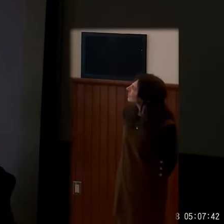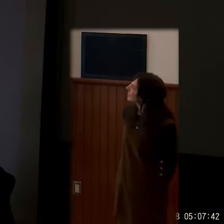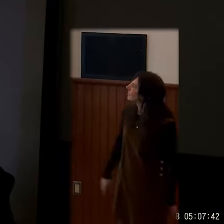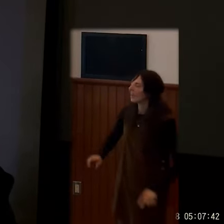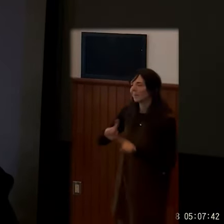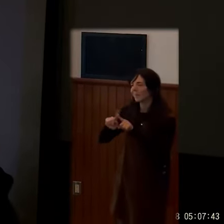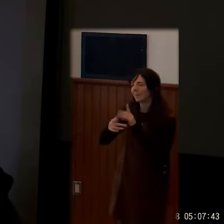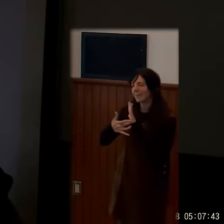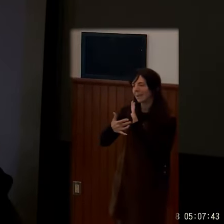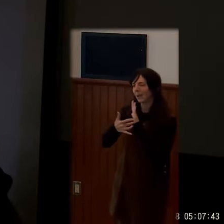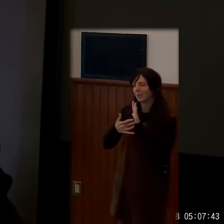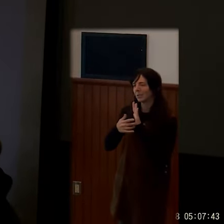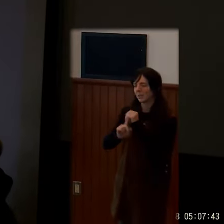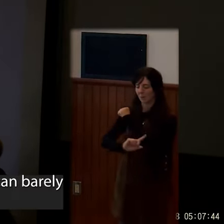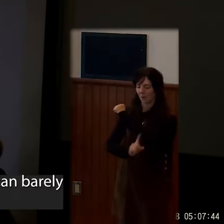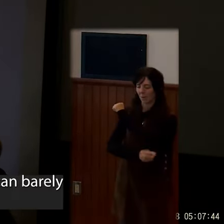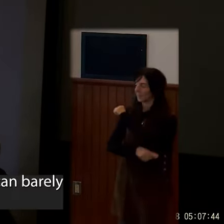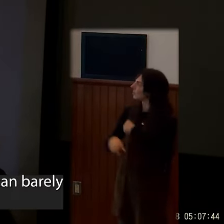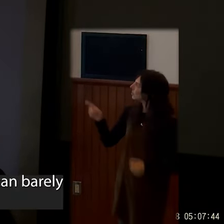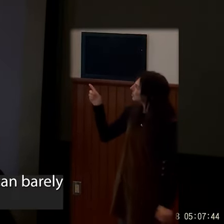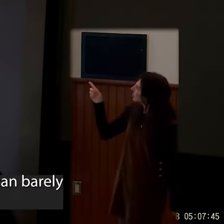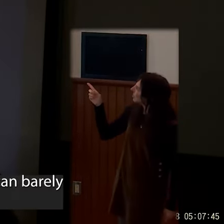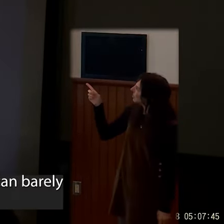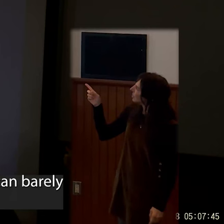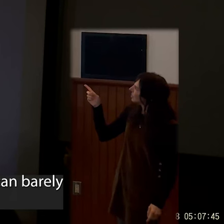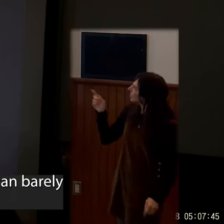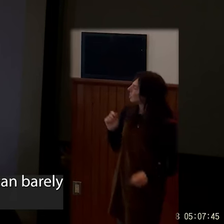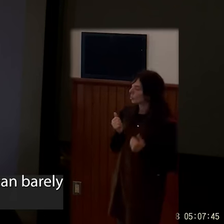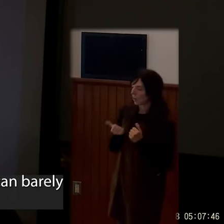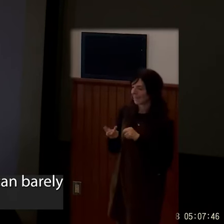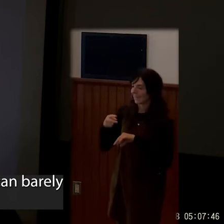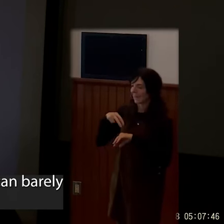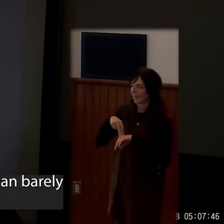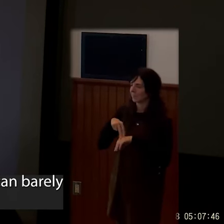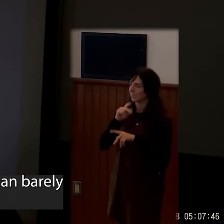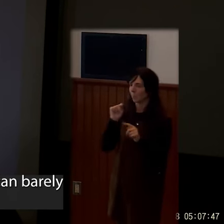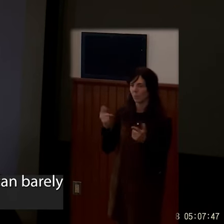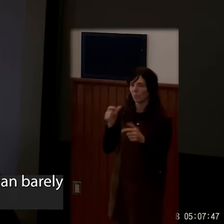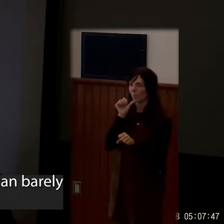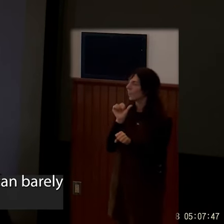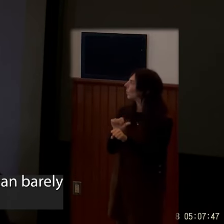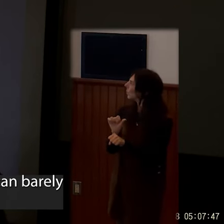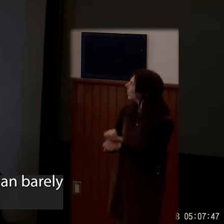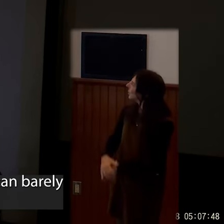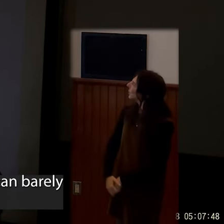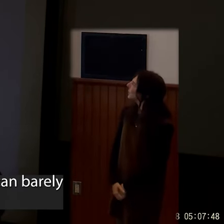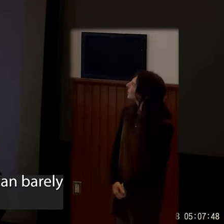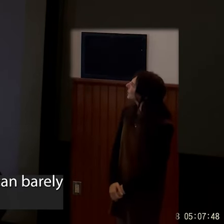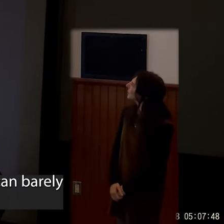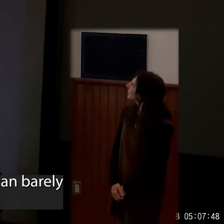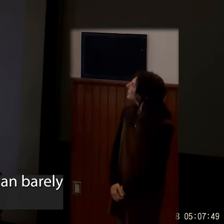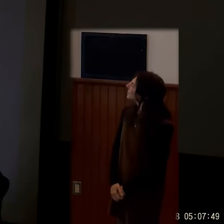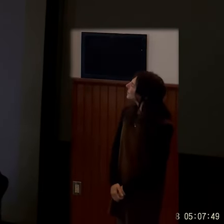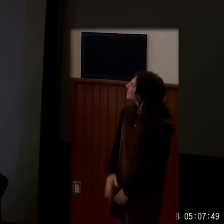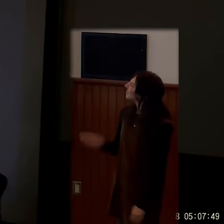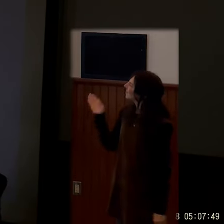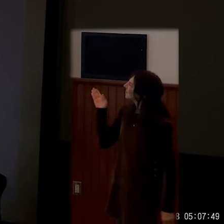CPVs. Reiko attempts to get up, but the body is glitched. She can barely keep the body aligned in